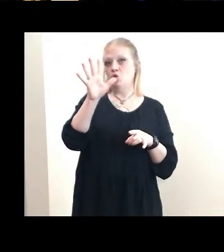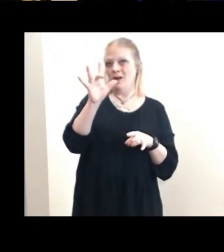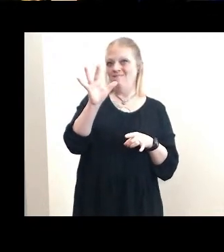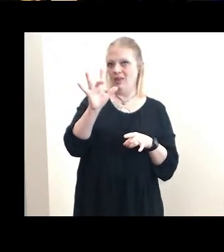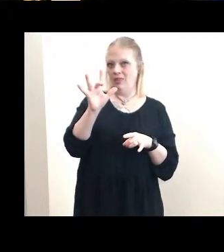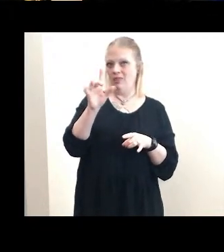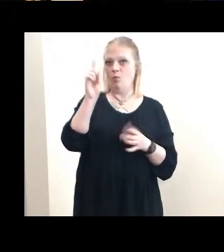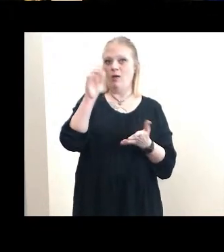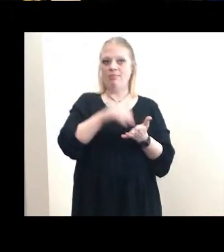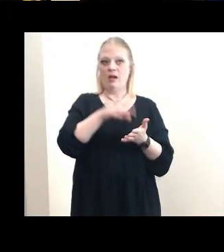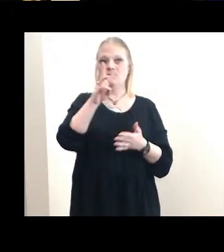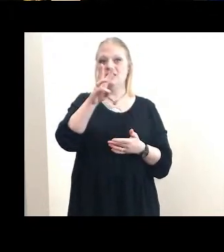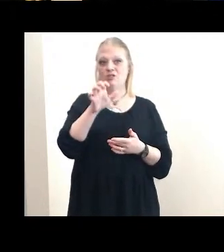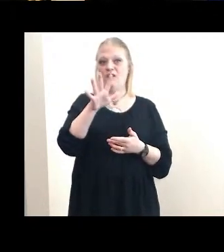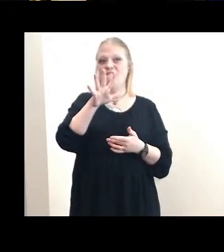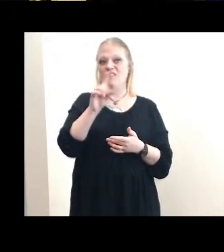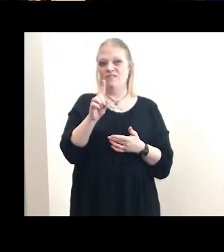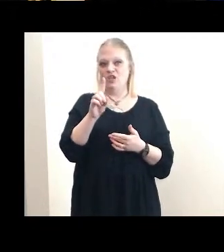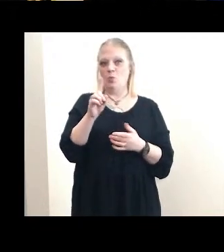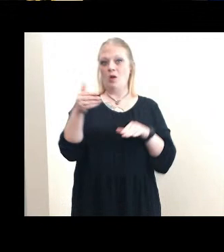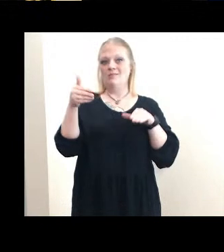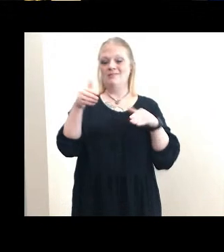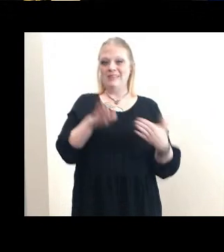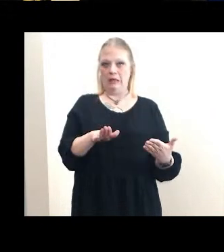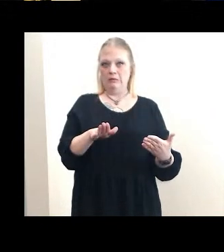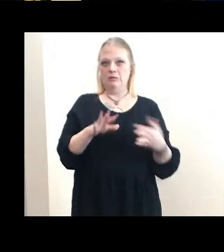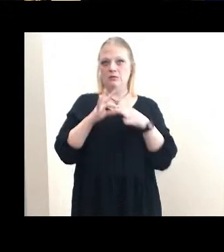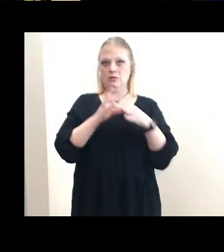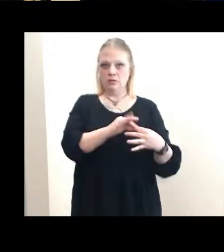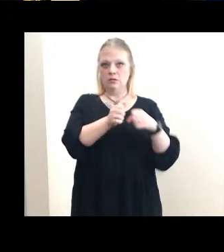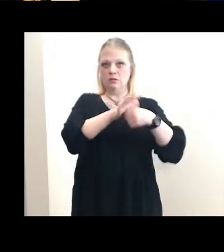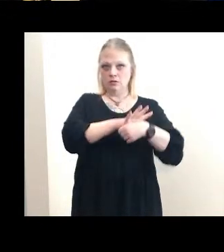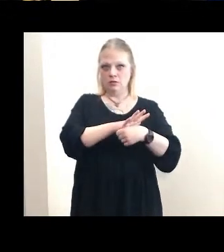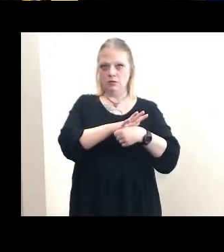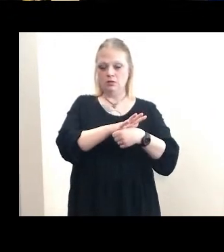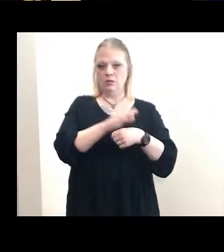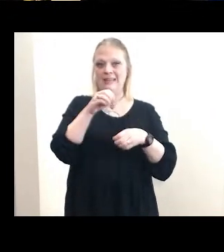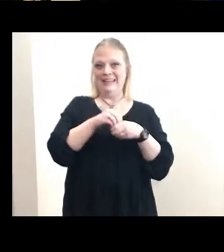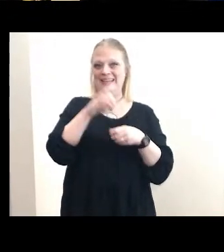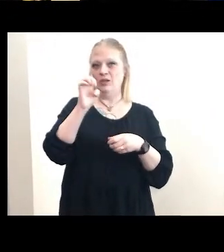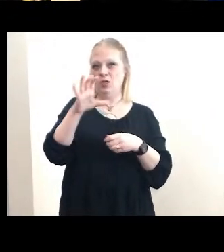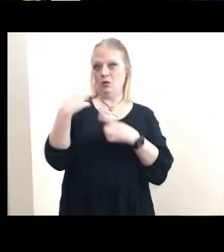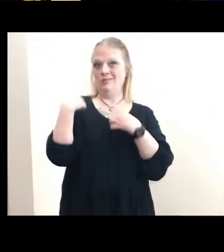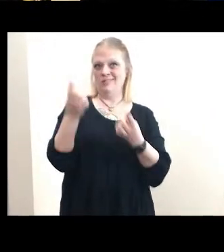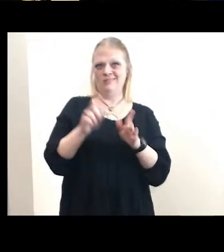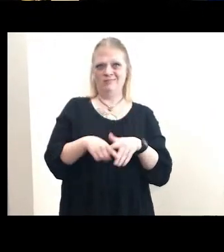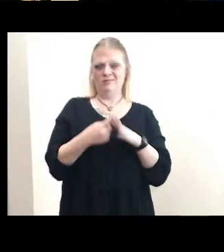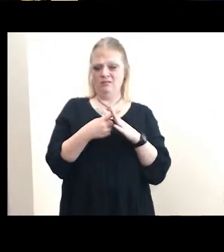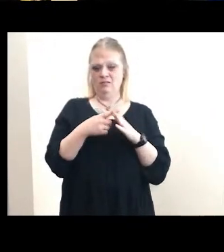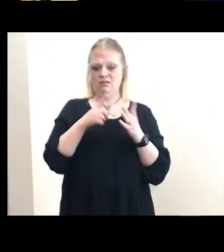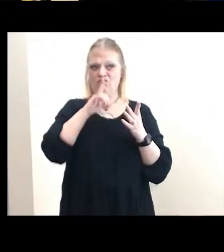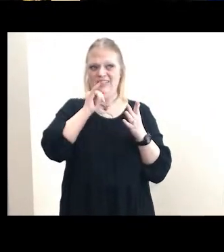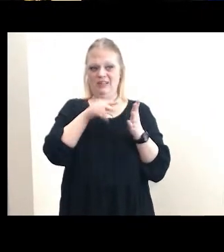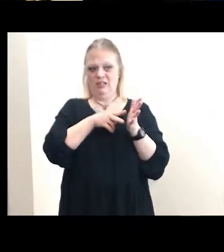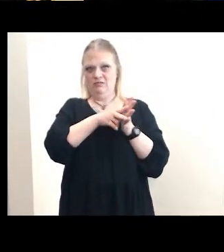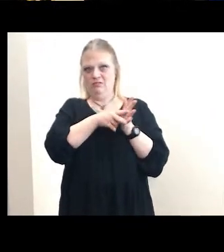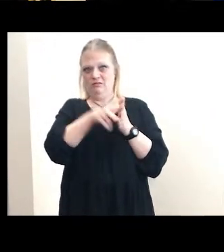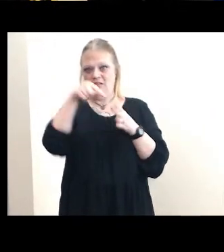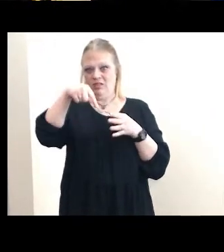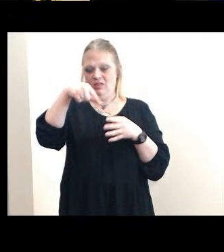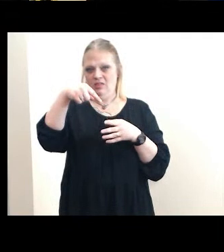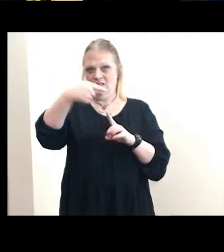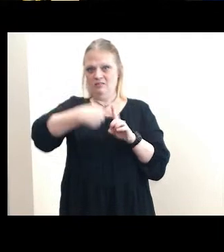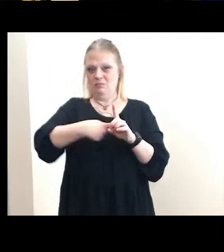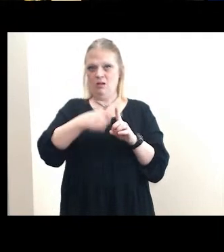There were 1,651 COVID deaths in Erie County since the beginning, which later this month will be coming up on the